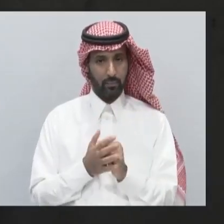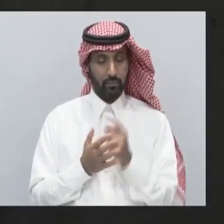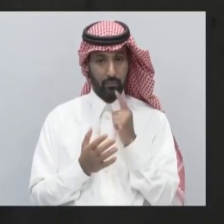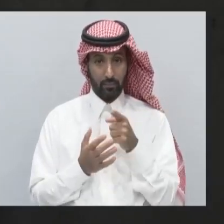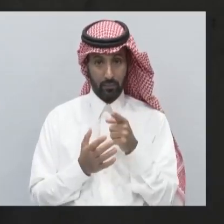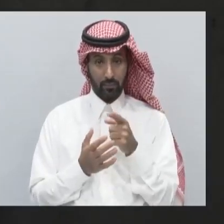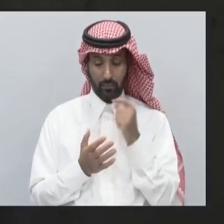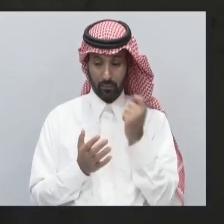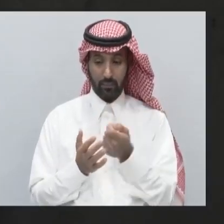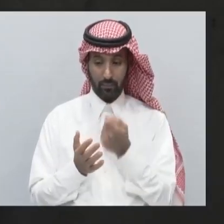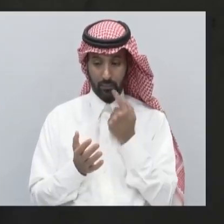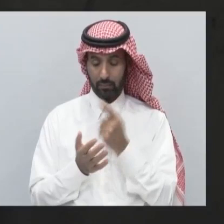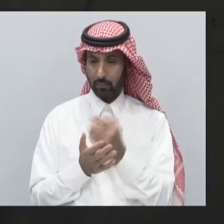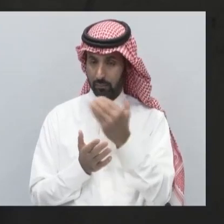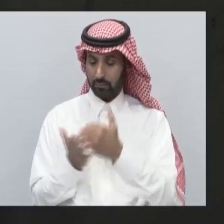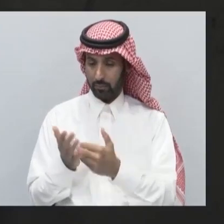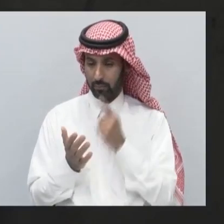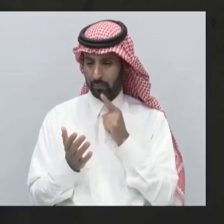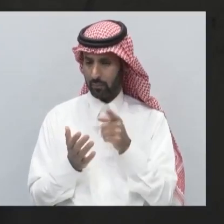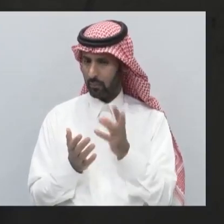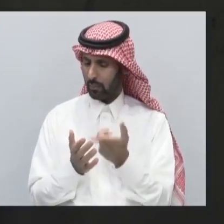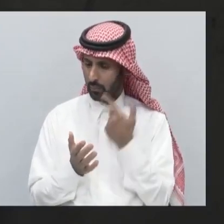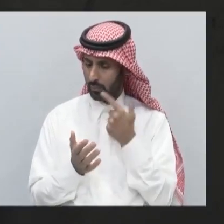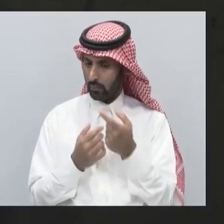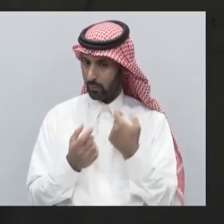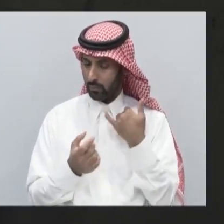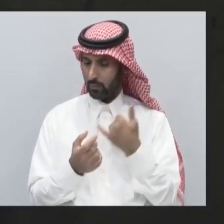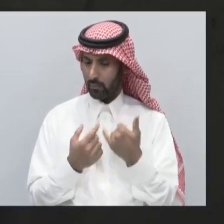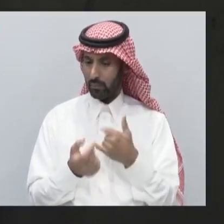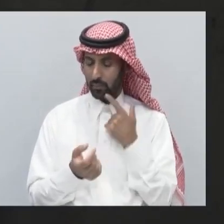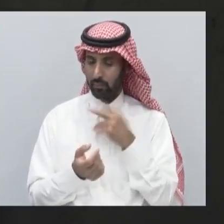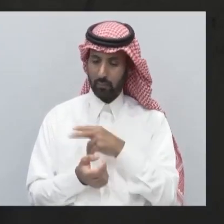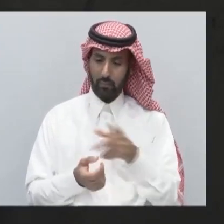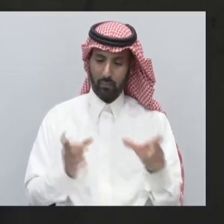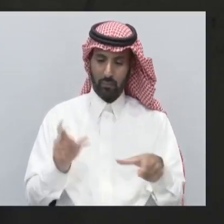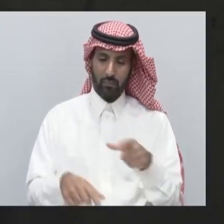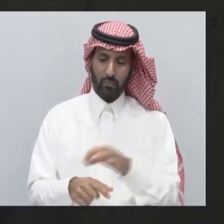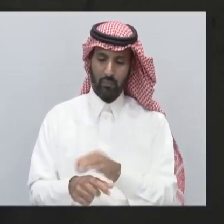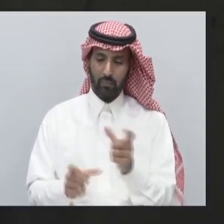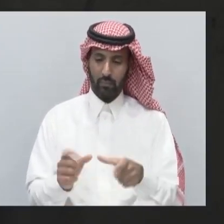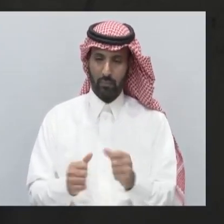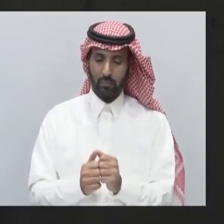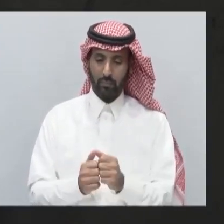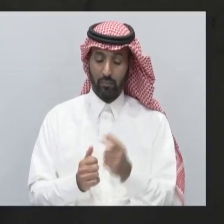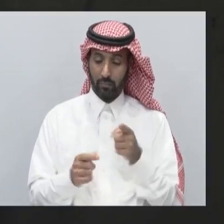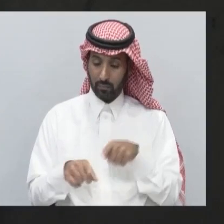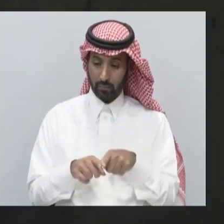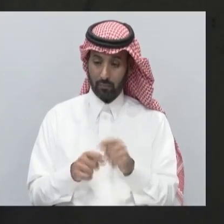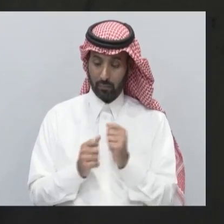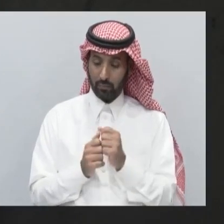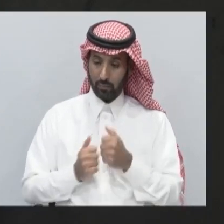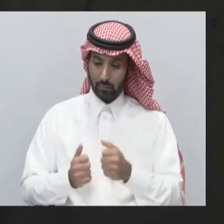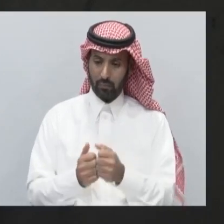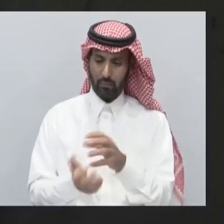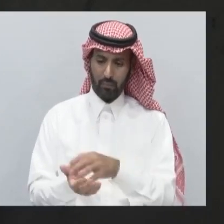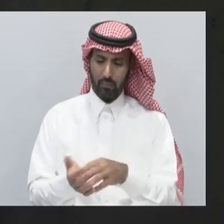are supposed to write a paragraph about how to communicate with different kind of people. Friends,